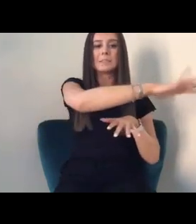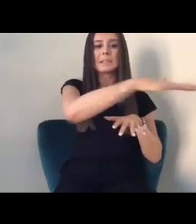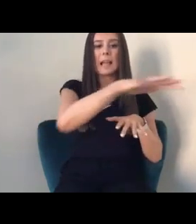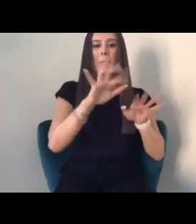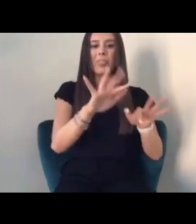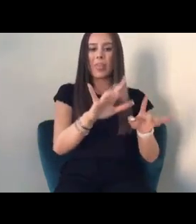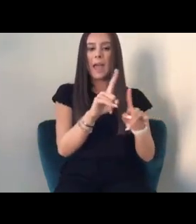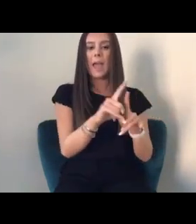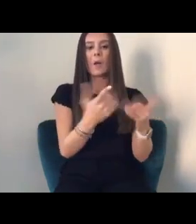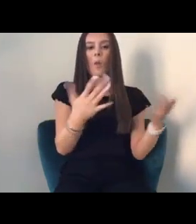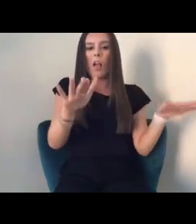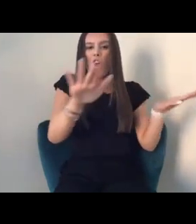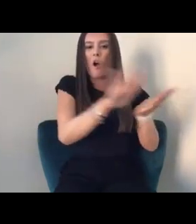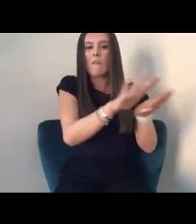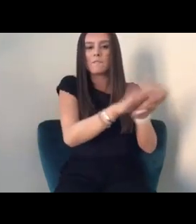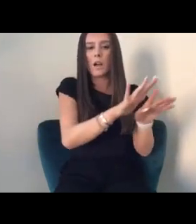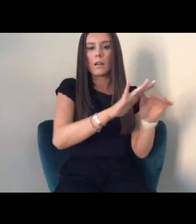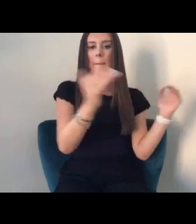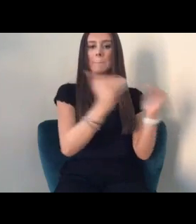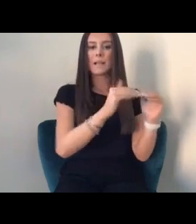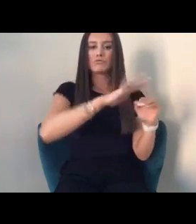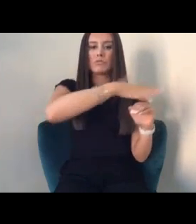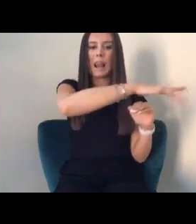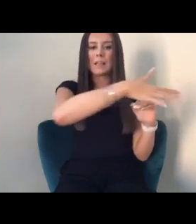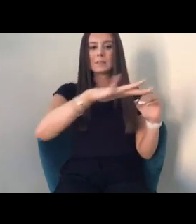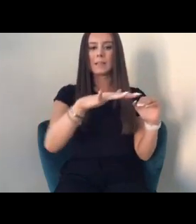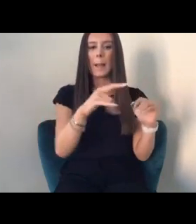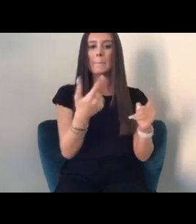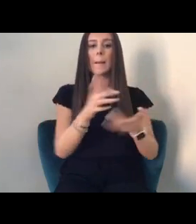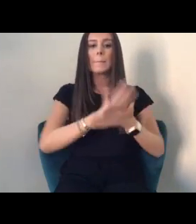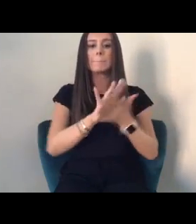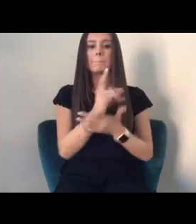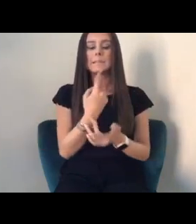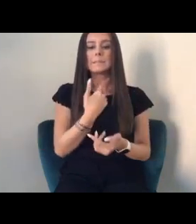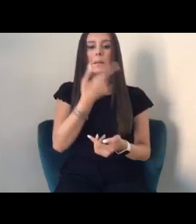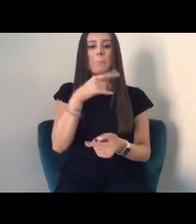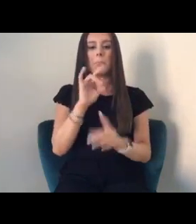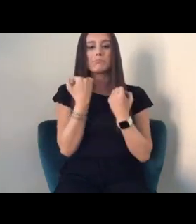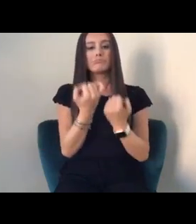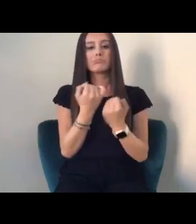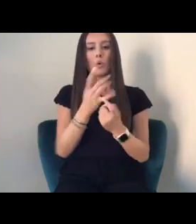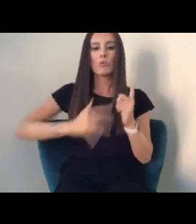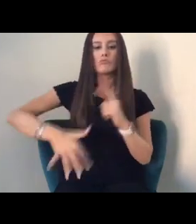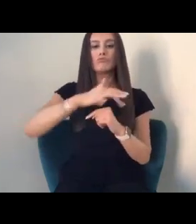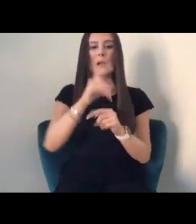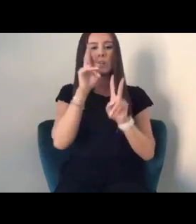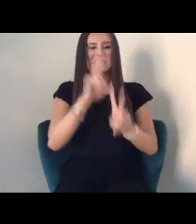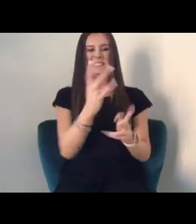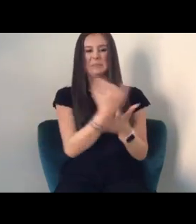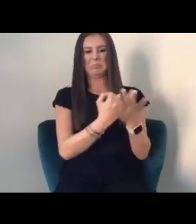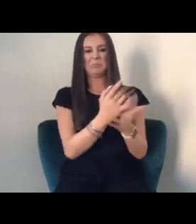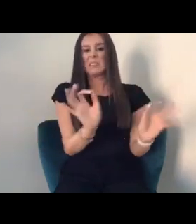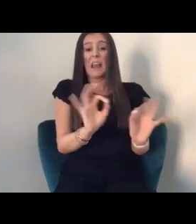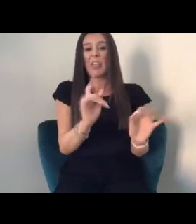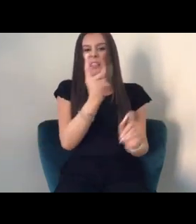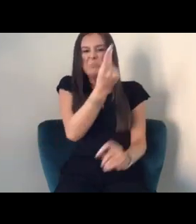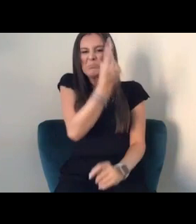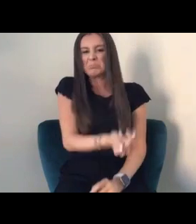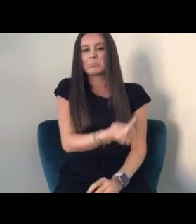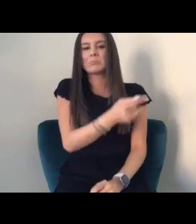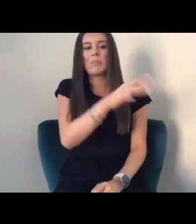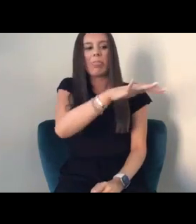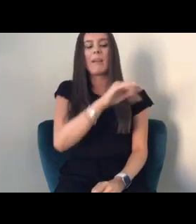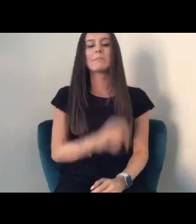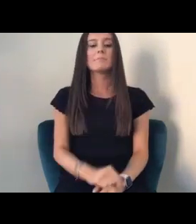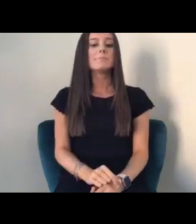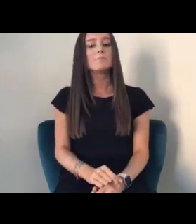the infrastructure into the existing landscape and to mitigate the visual impact. We've also refined